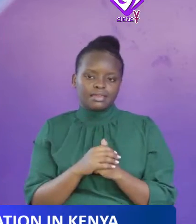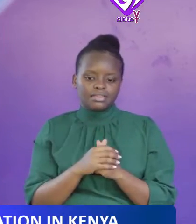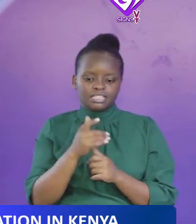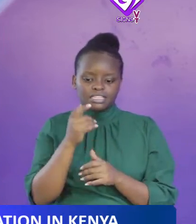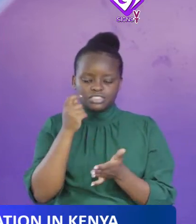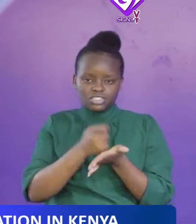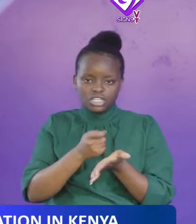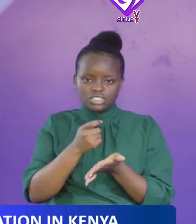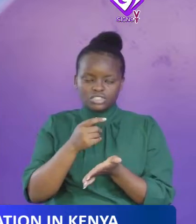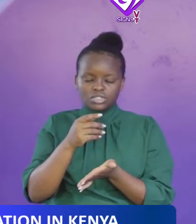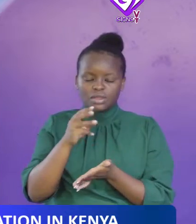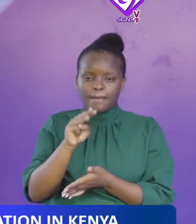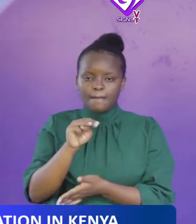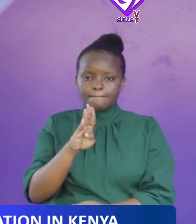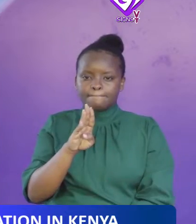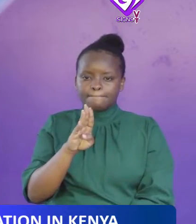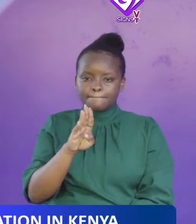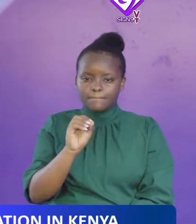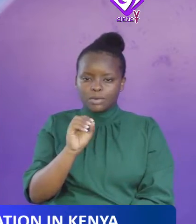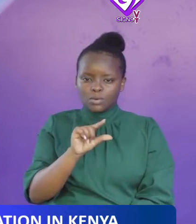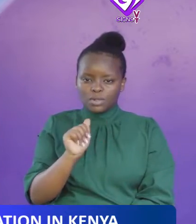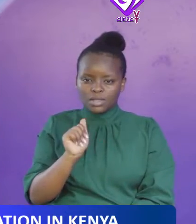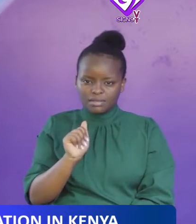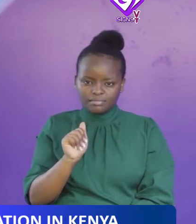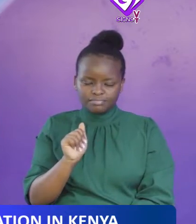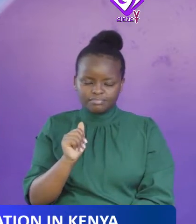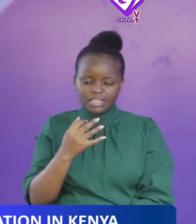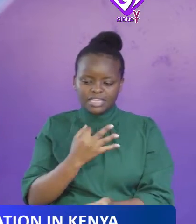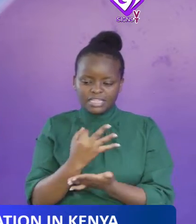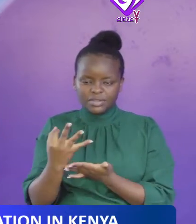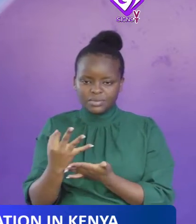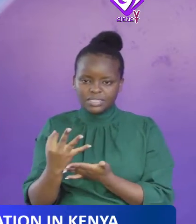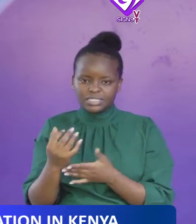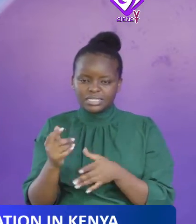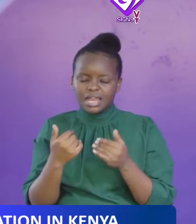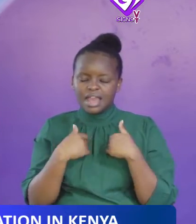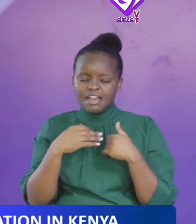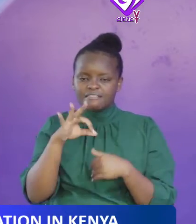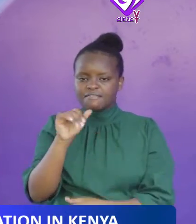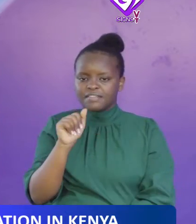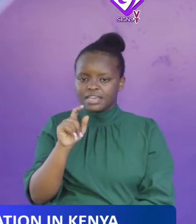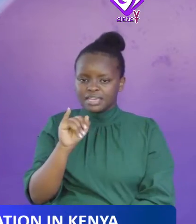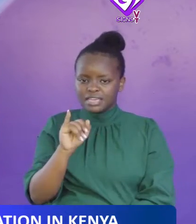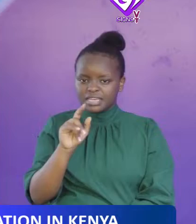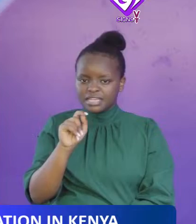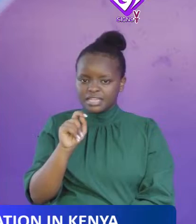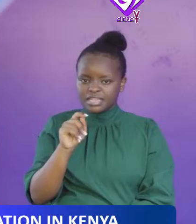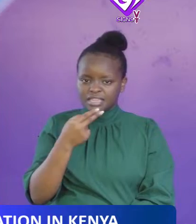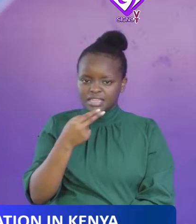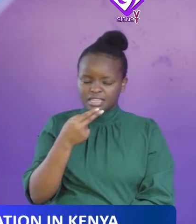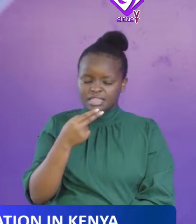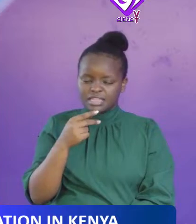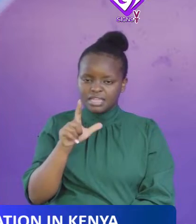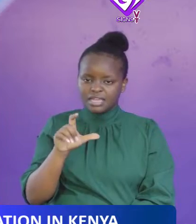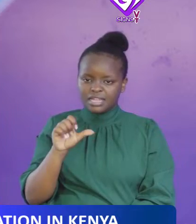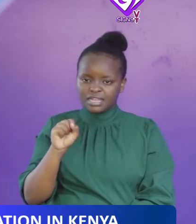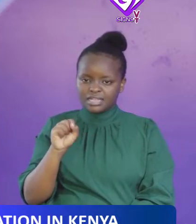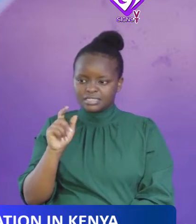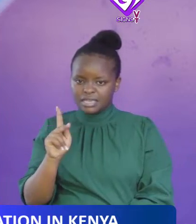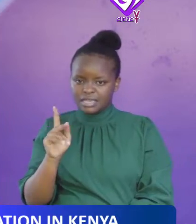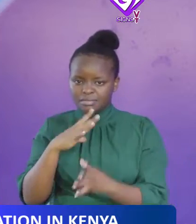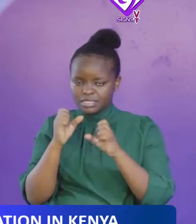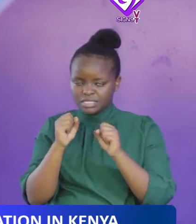Mudhoga 3 weeks ago. Yeah. We had Faith Odhiambo, also Wakili Faith Odhiambo, came on board 2 weeks ago